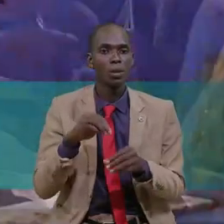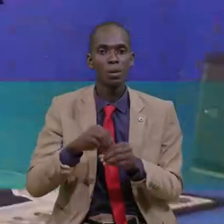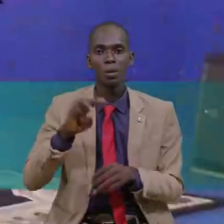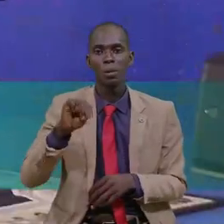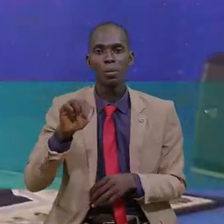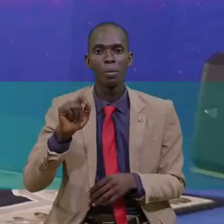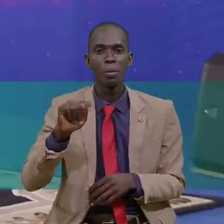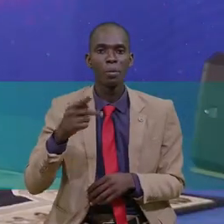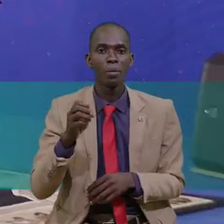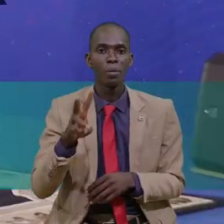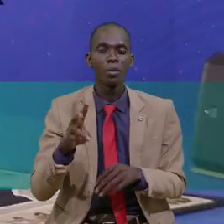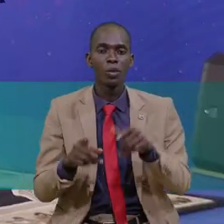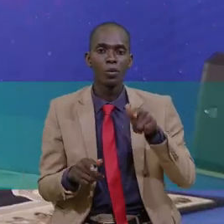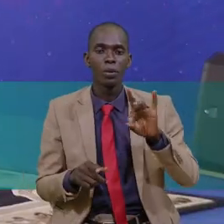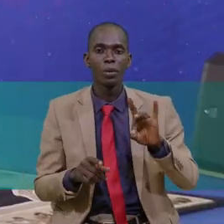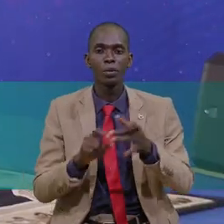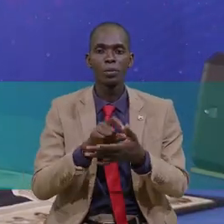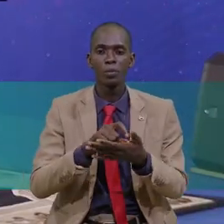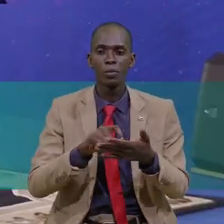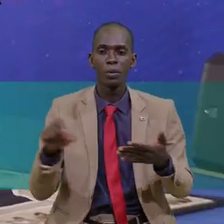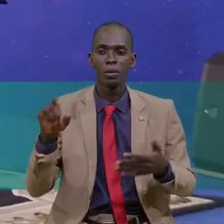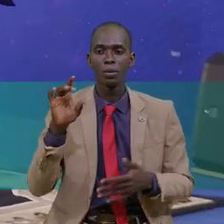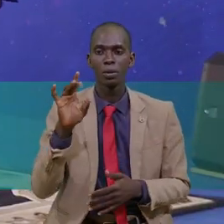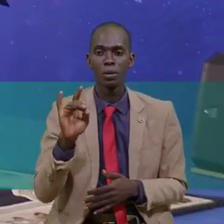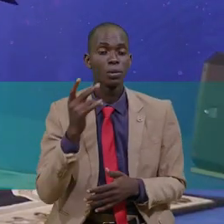28, verse 18. Here is what Jesus